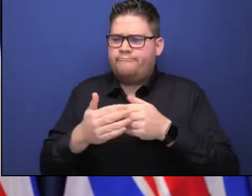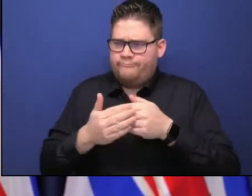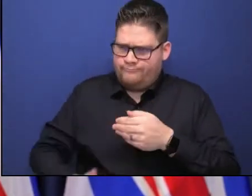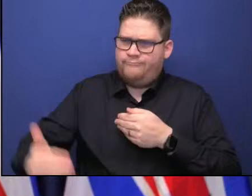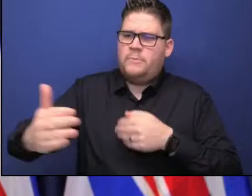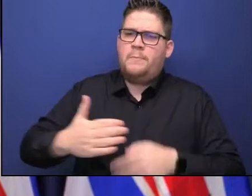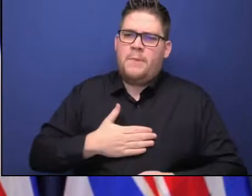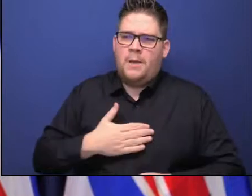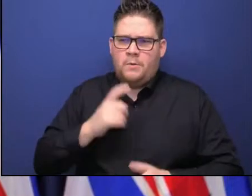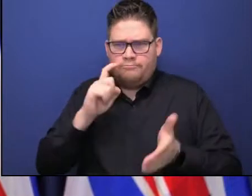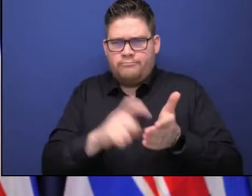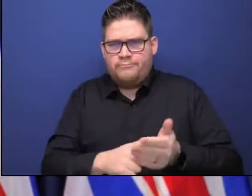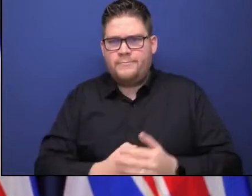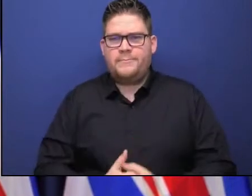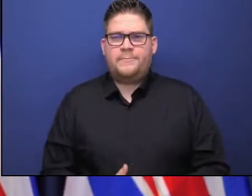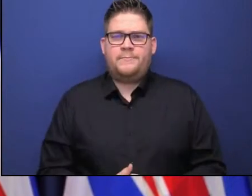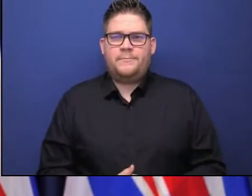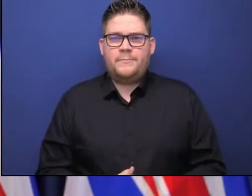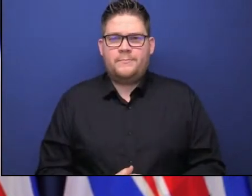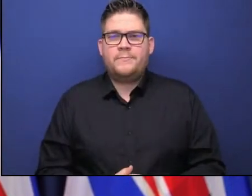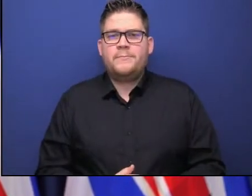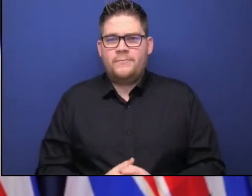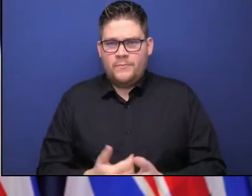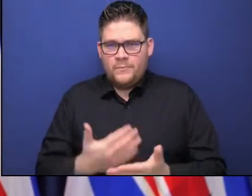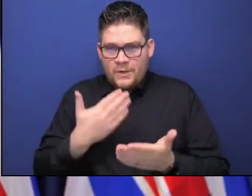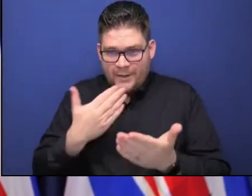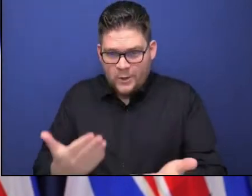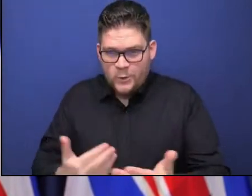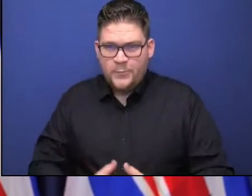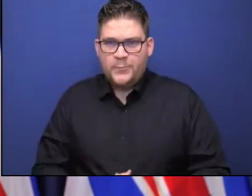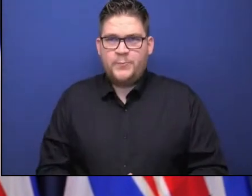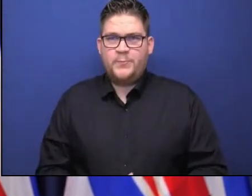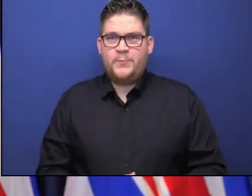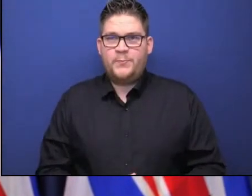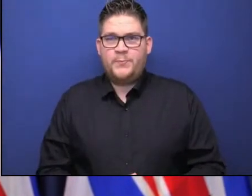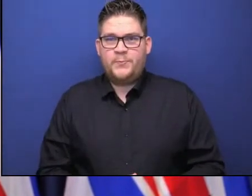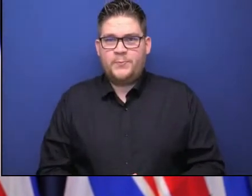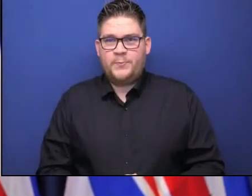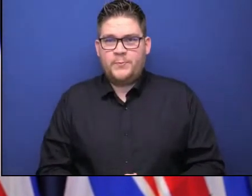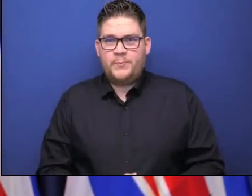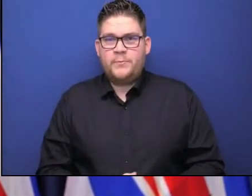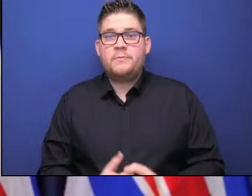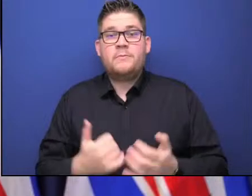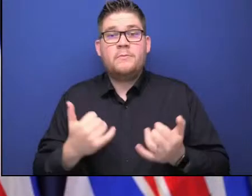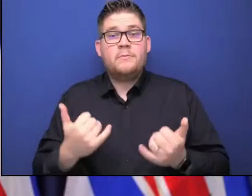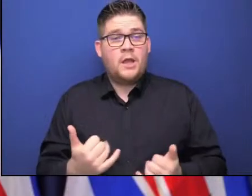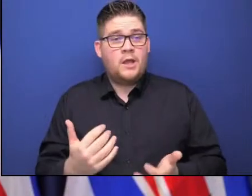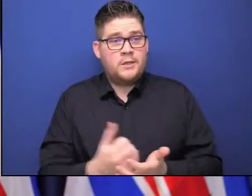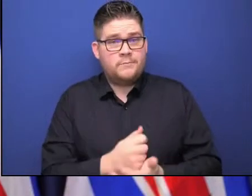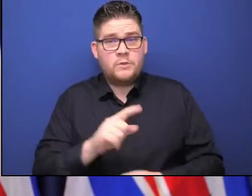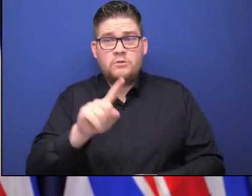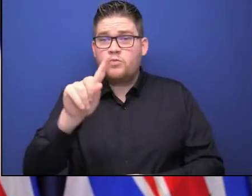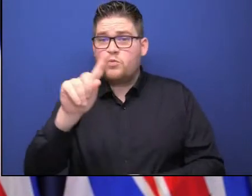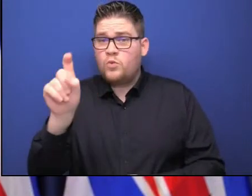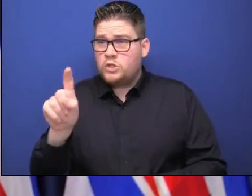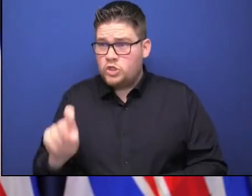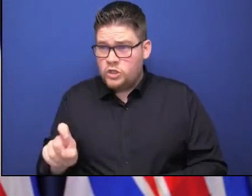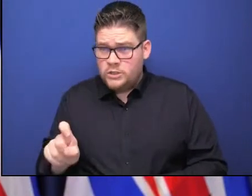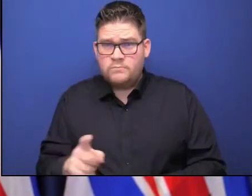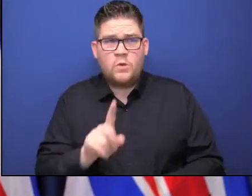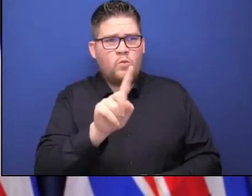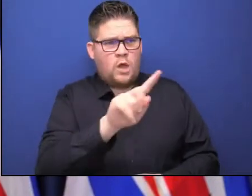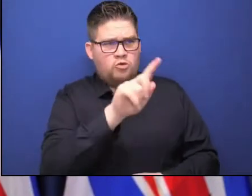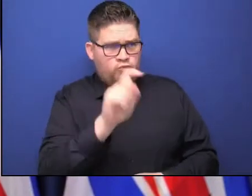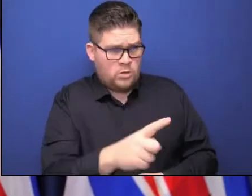question and one follow-up only. I would also ask that you please take your phones off mute. You will not be audible until your name is called. First question is from Rob Shaw, Czech